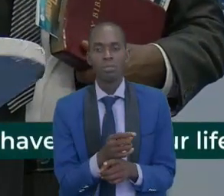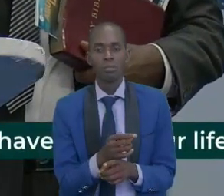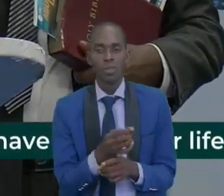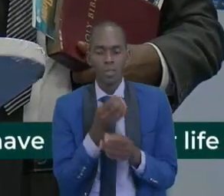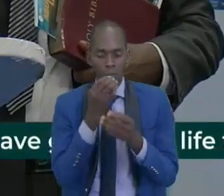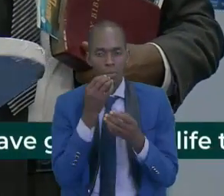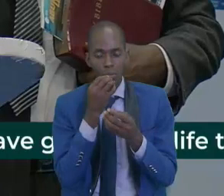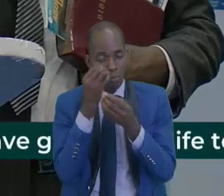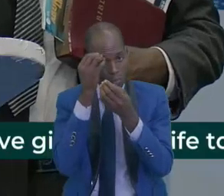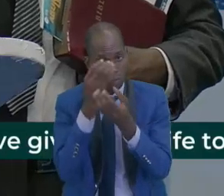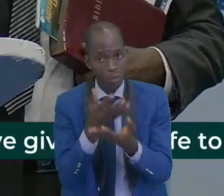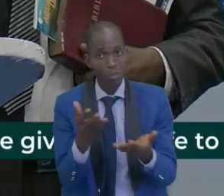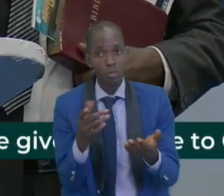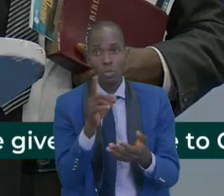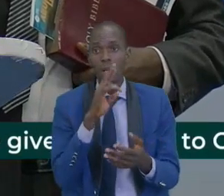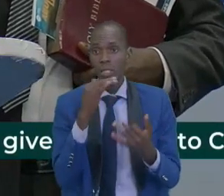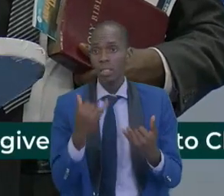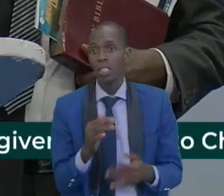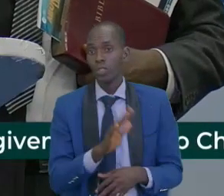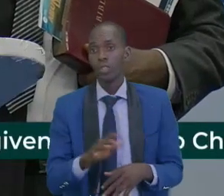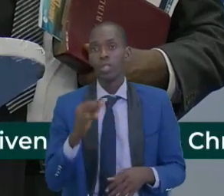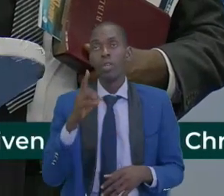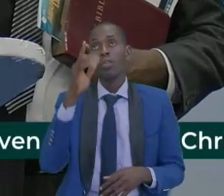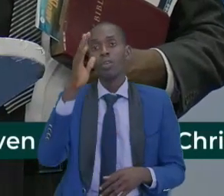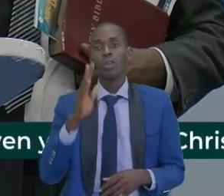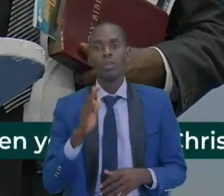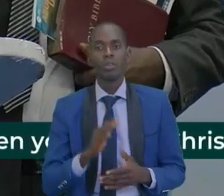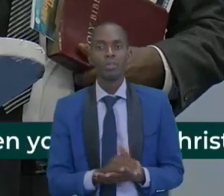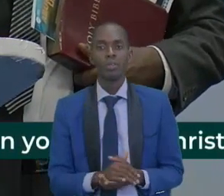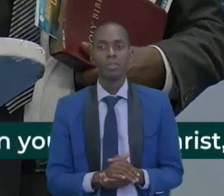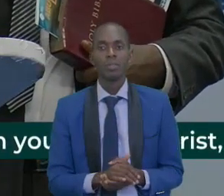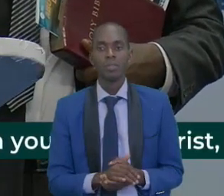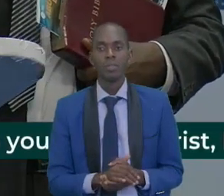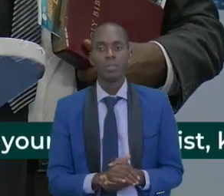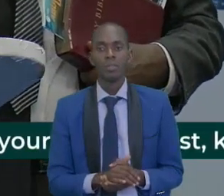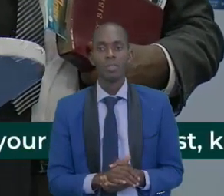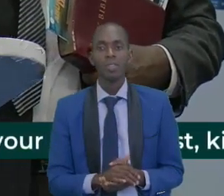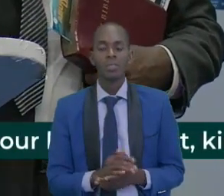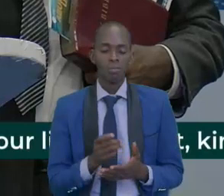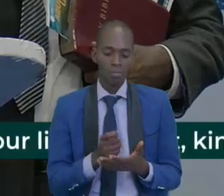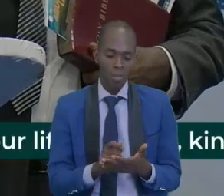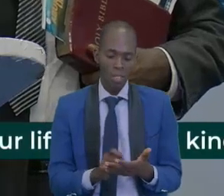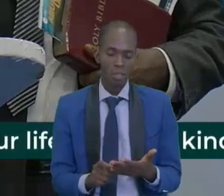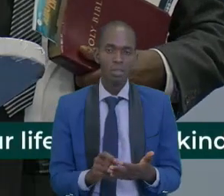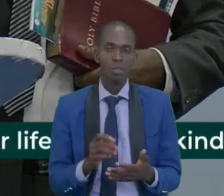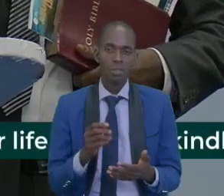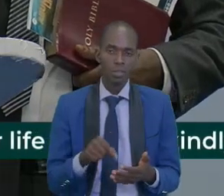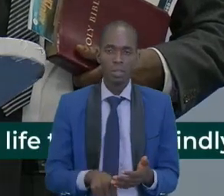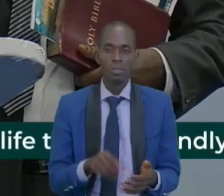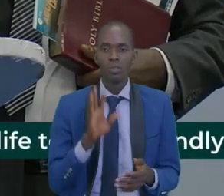are now children of God. Donnez-nous vos vraies coordonnées. Give us your true informations.